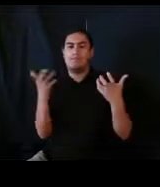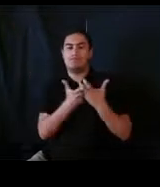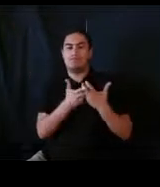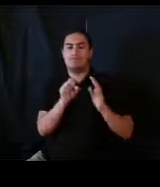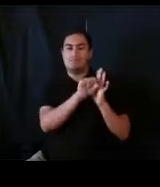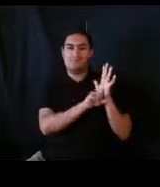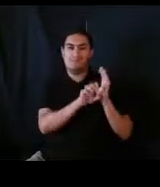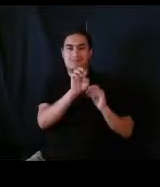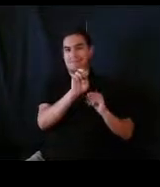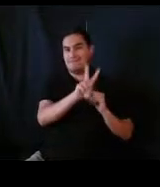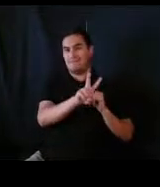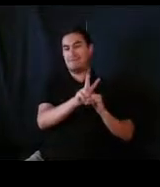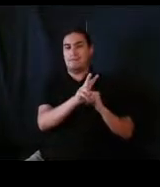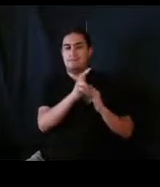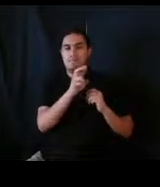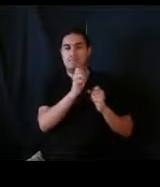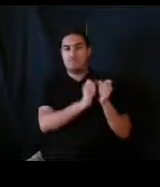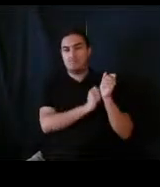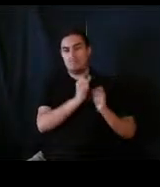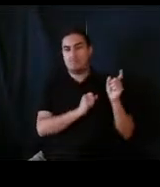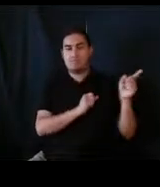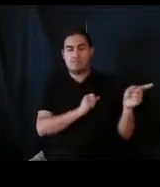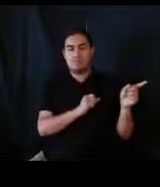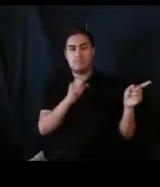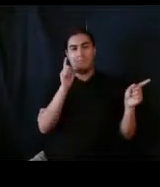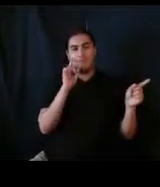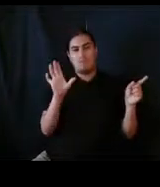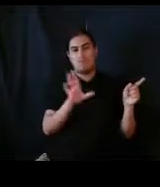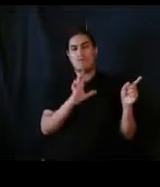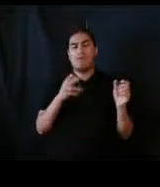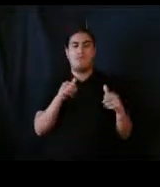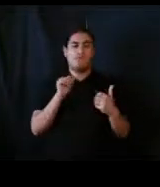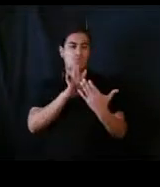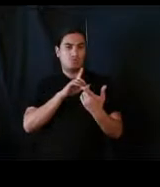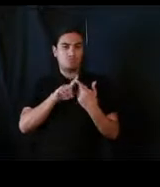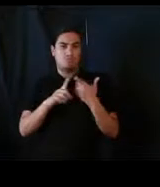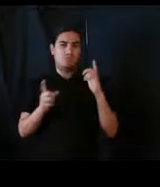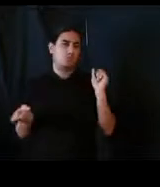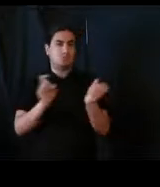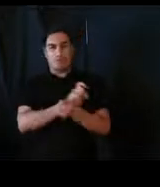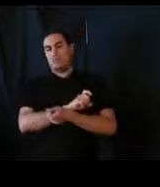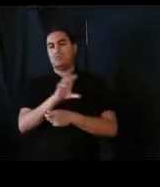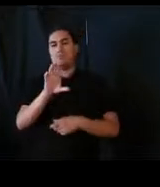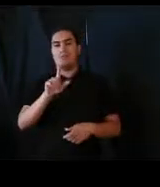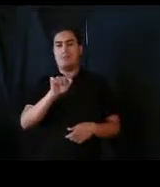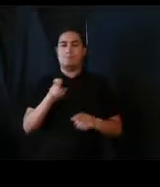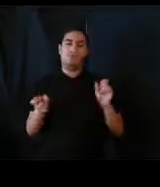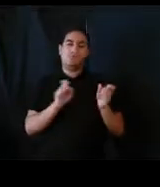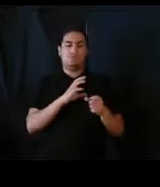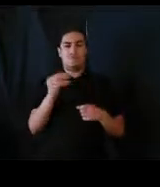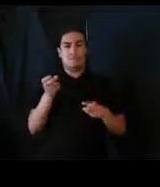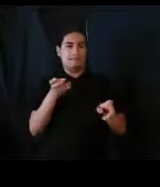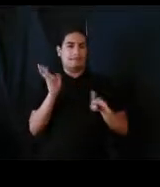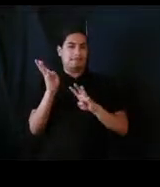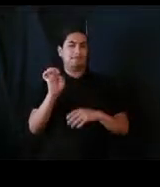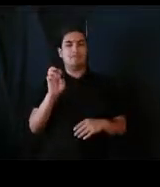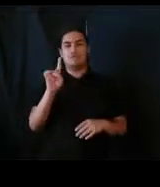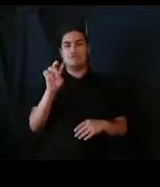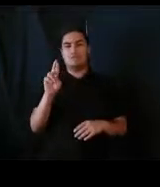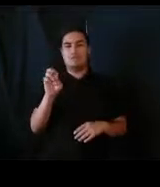ev infrastructure investments as part of a multi-pronged approach to drastically cut climate change emissions from the transportation